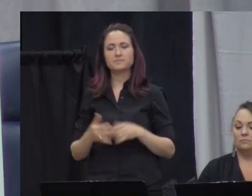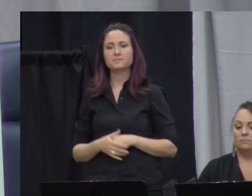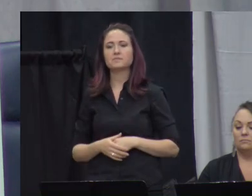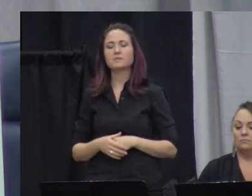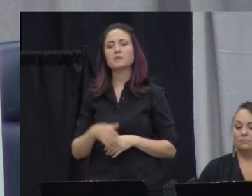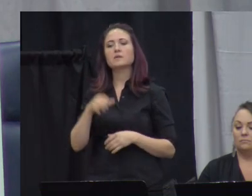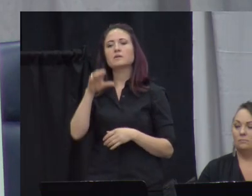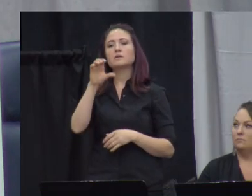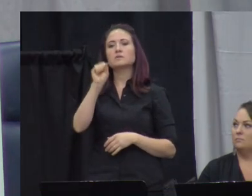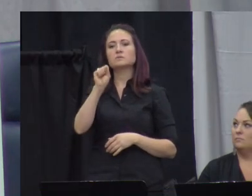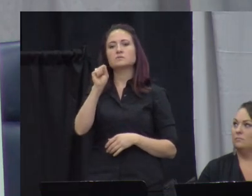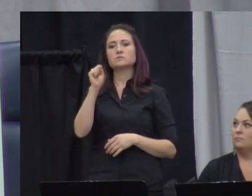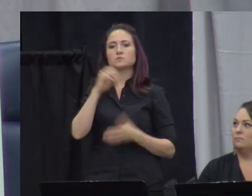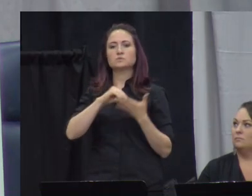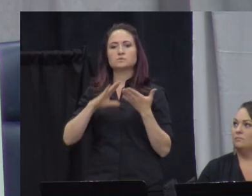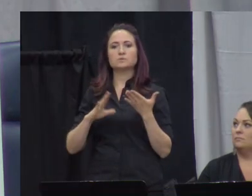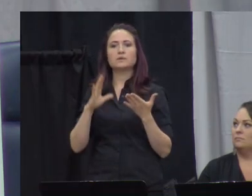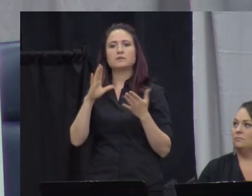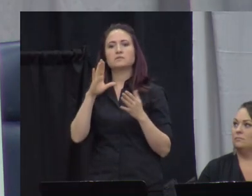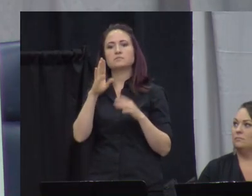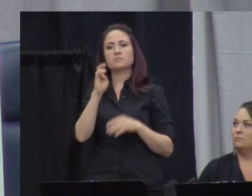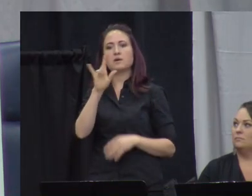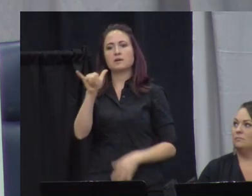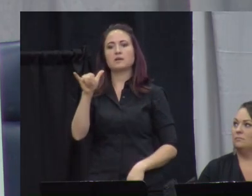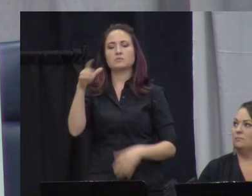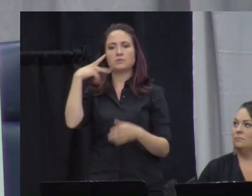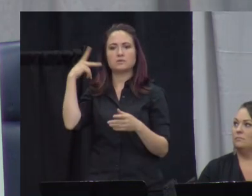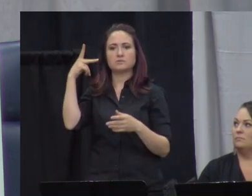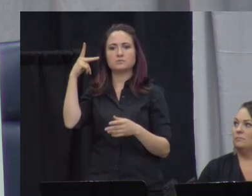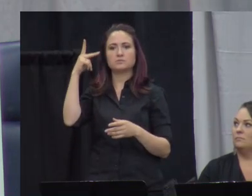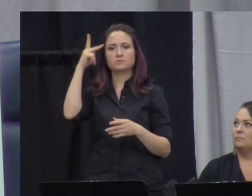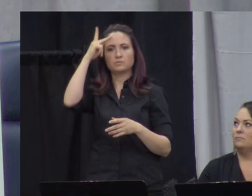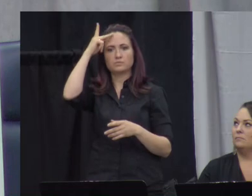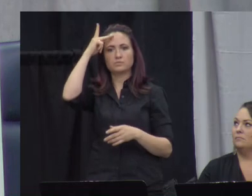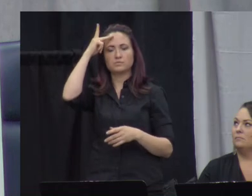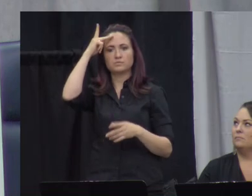Student Body President, Leela Miles.